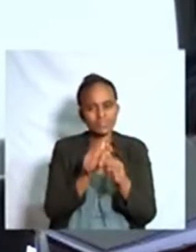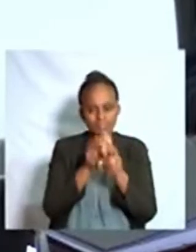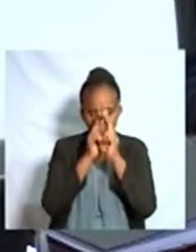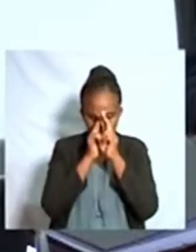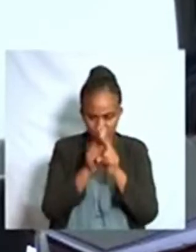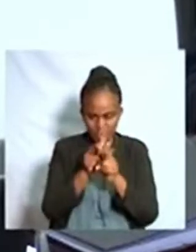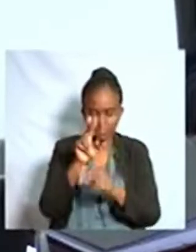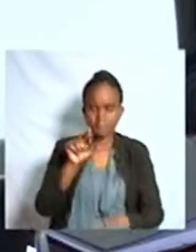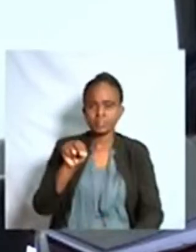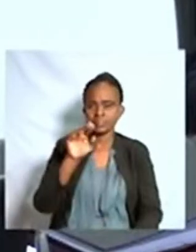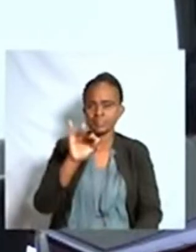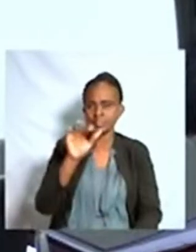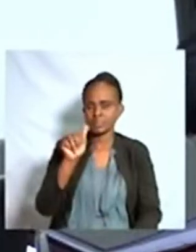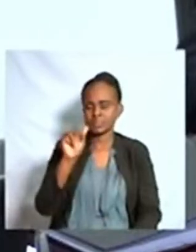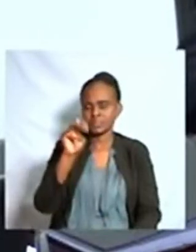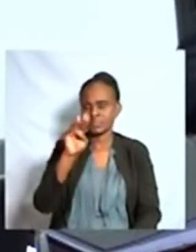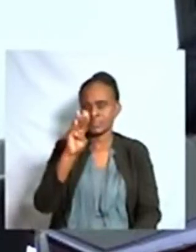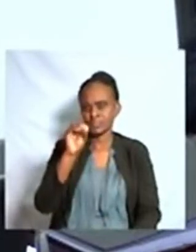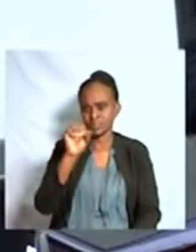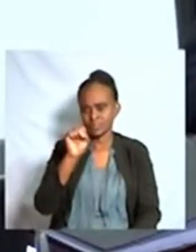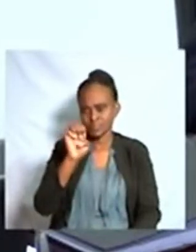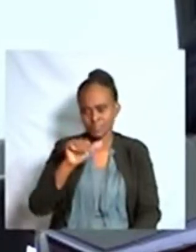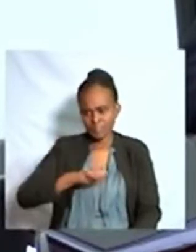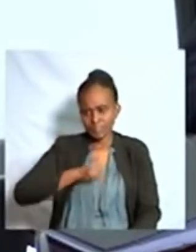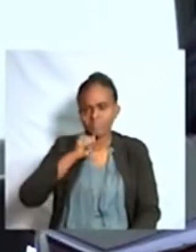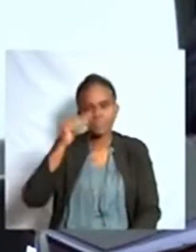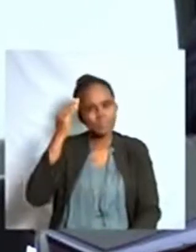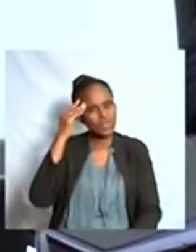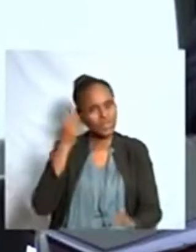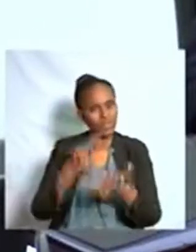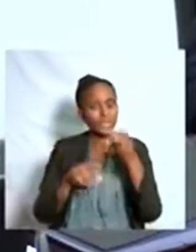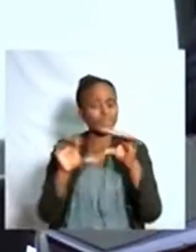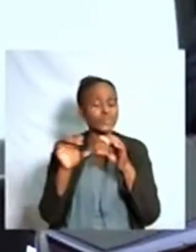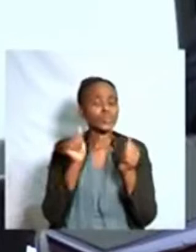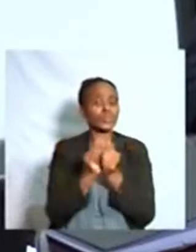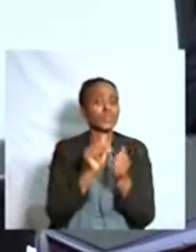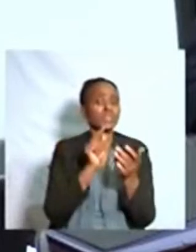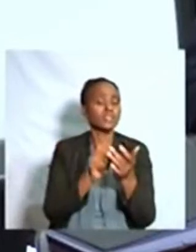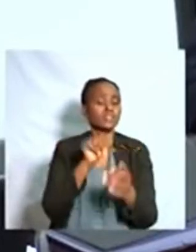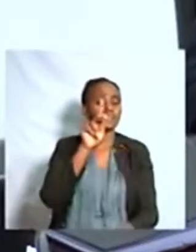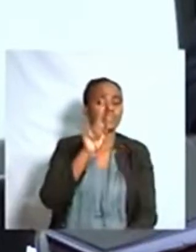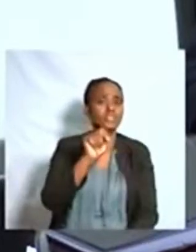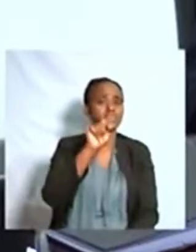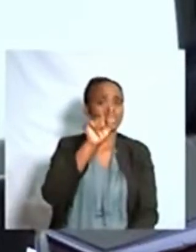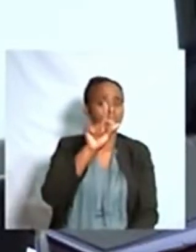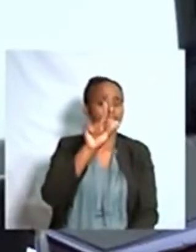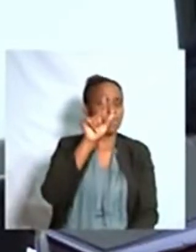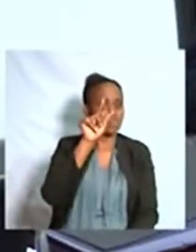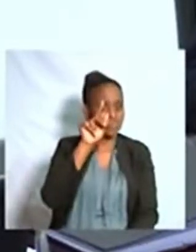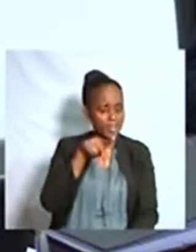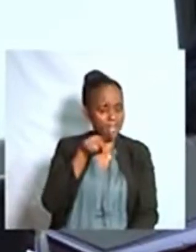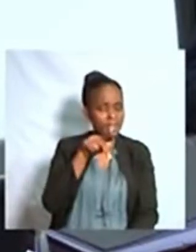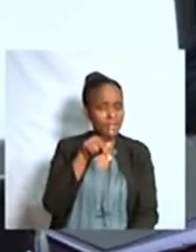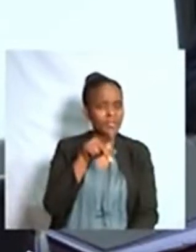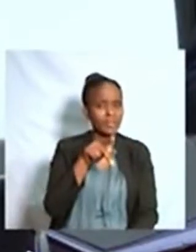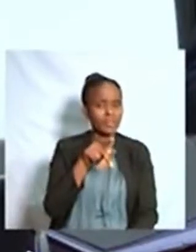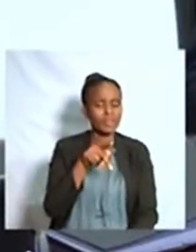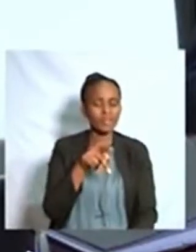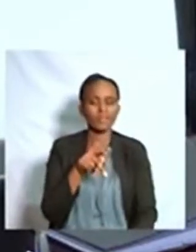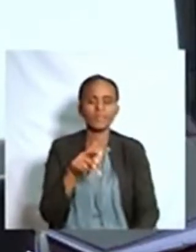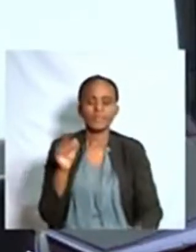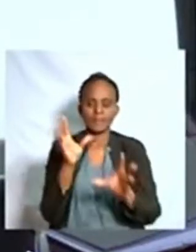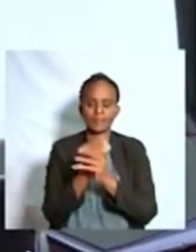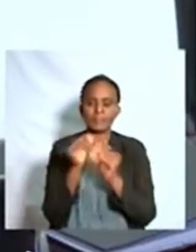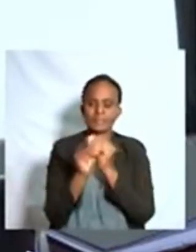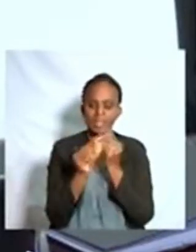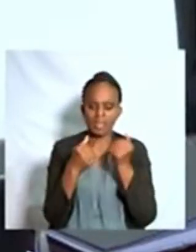Nyambose raised about it. We don't know what we are going to do with this TLB. It's missing parts there.